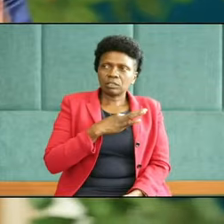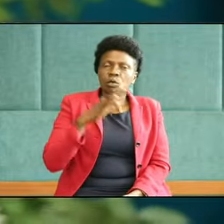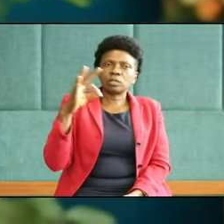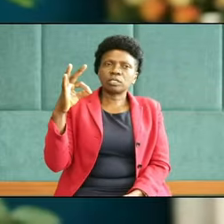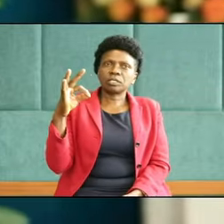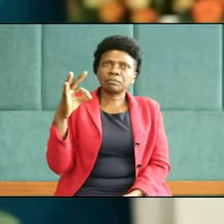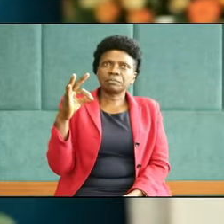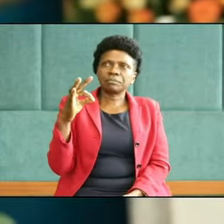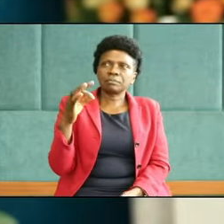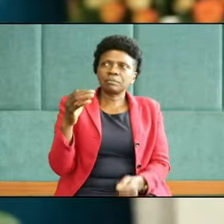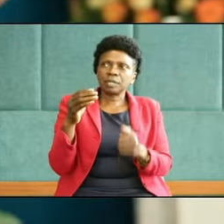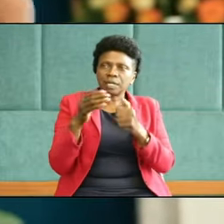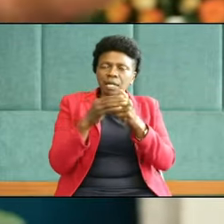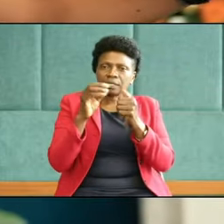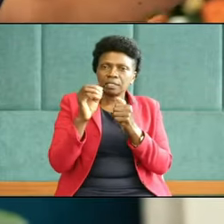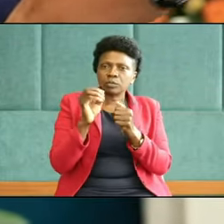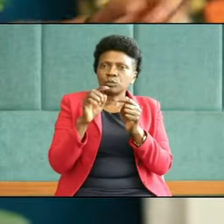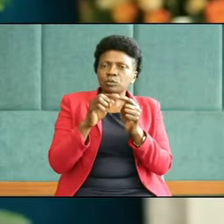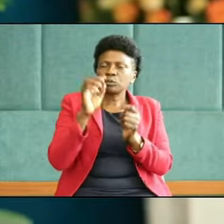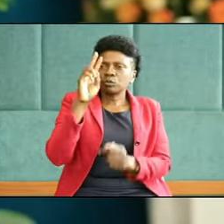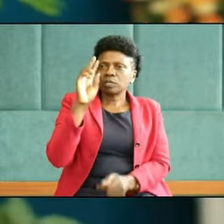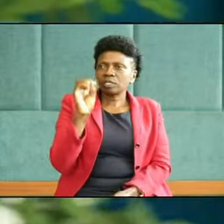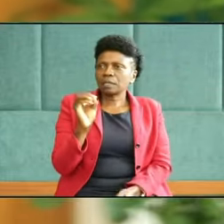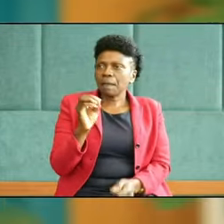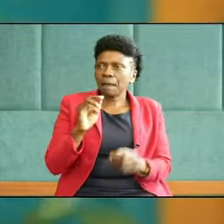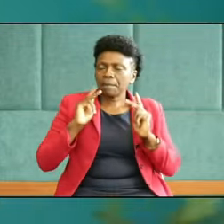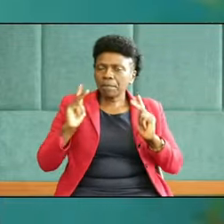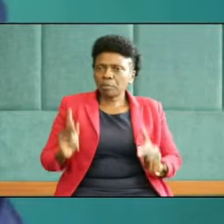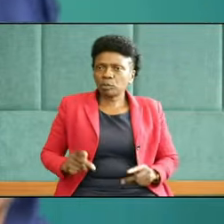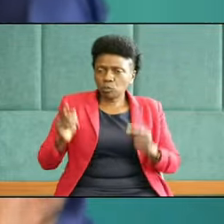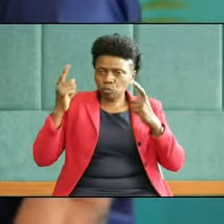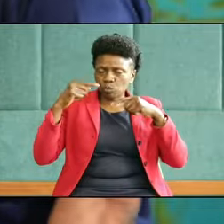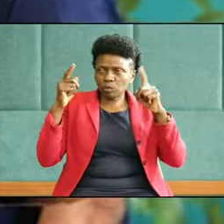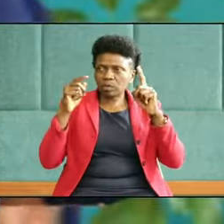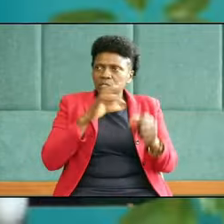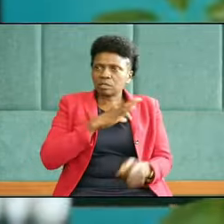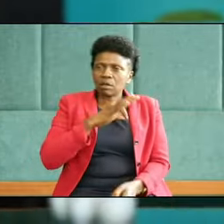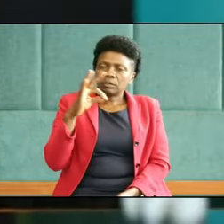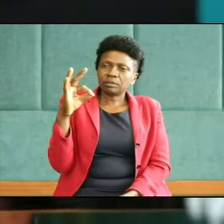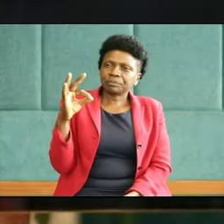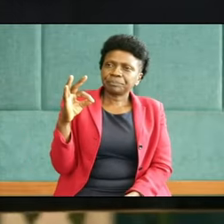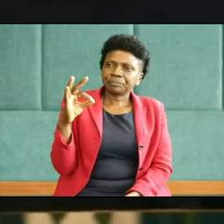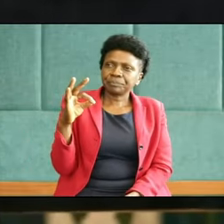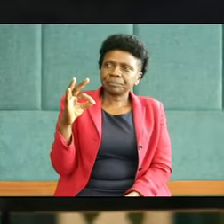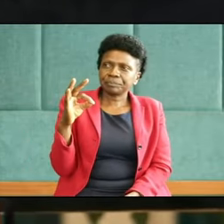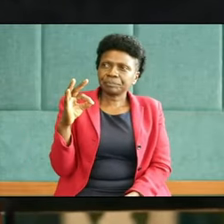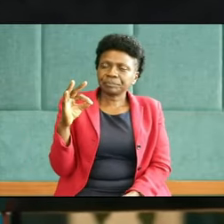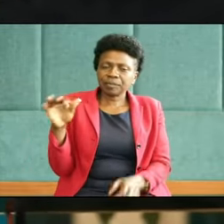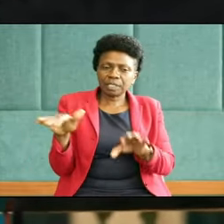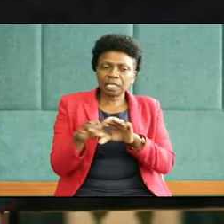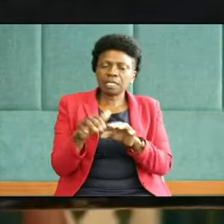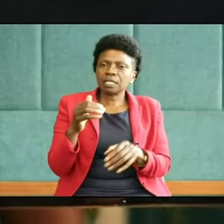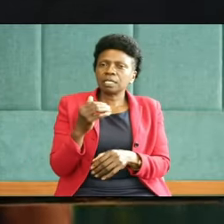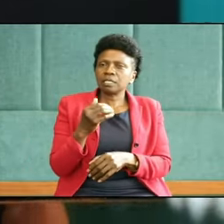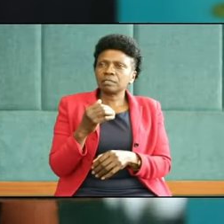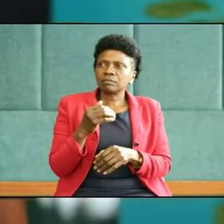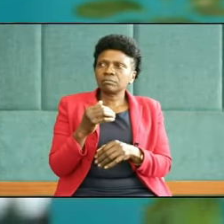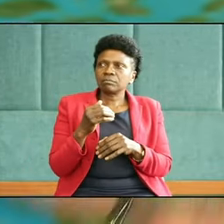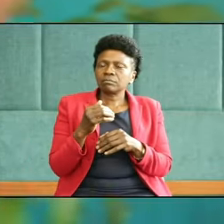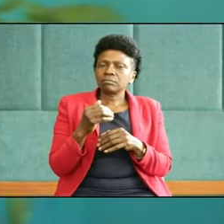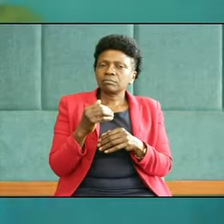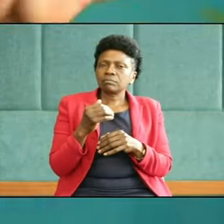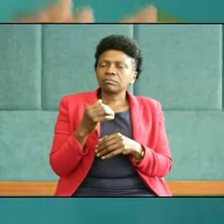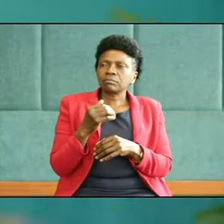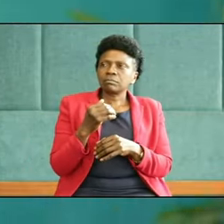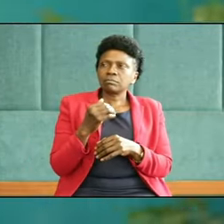19 to 20 people, they win one soul. And do you know what we do? We gather at the general conference. We gather at the division.